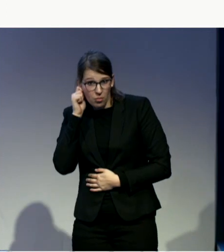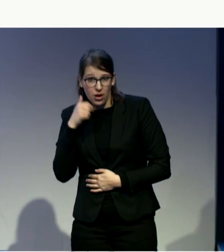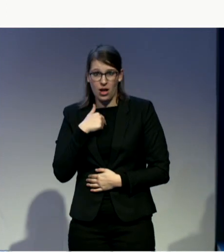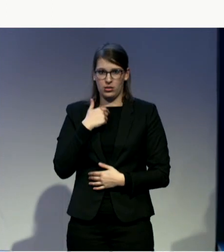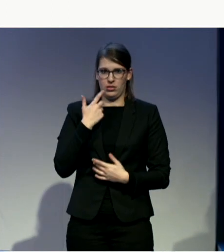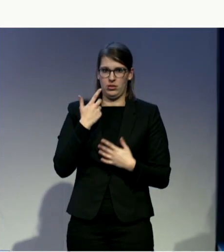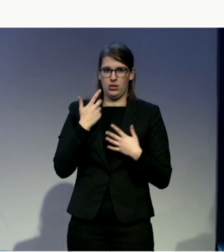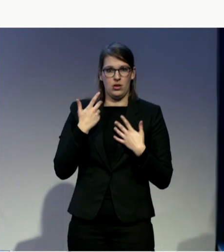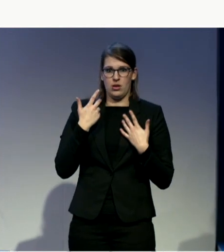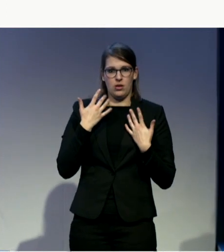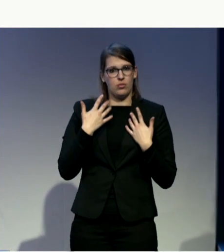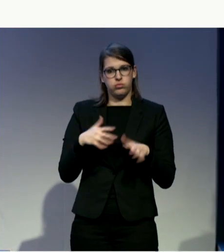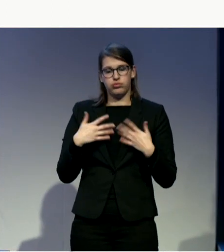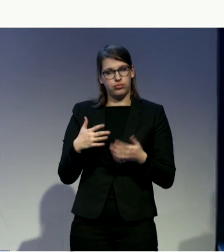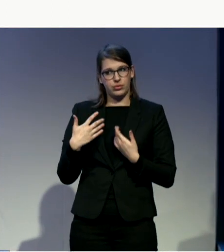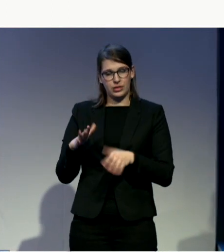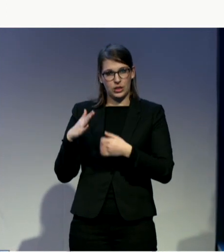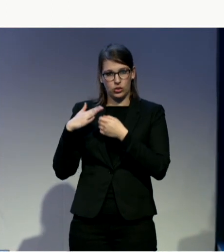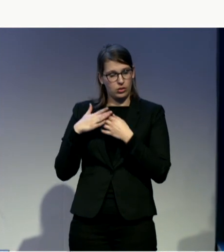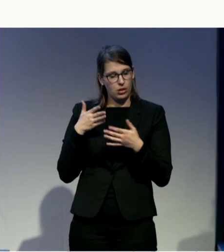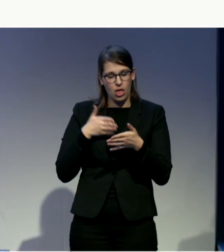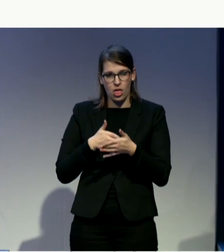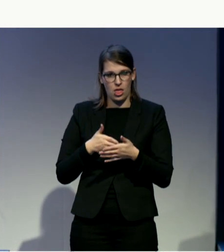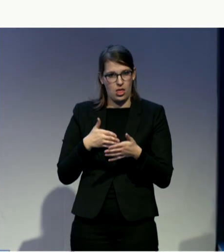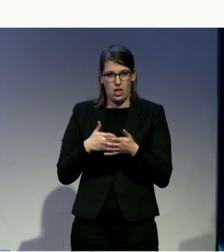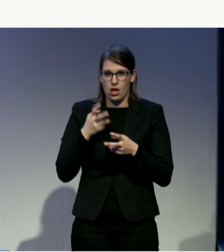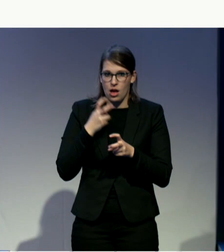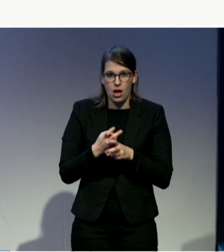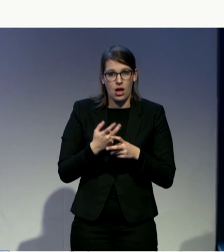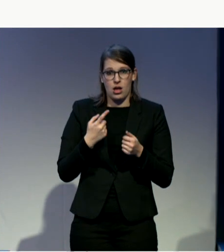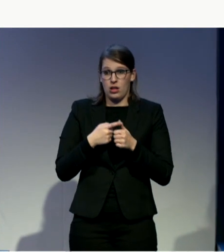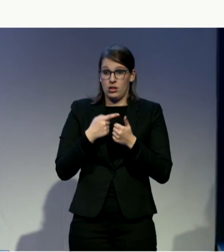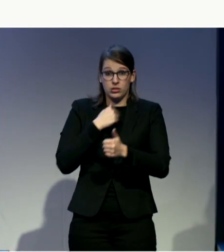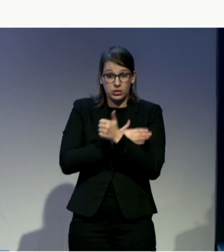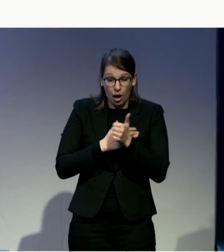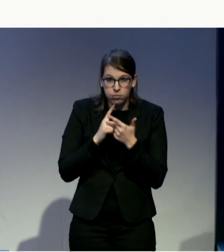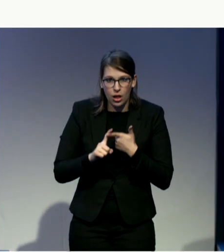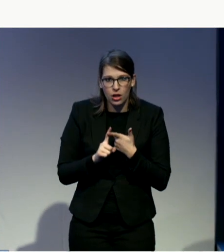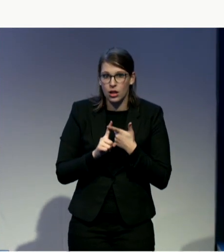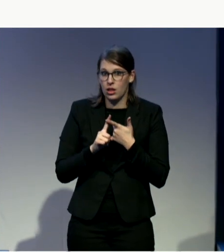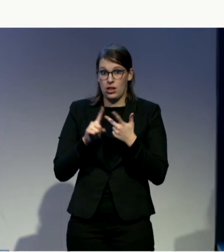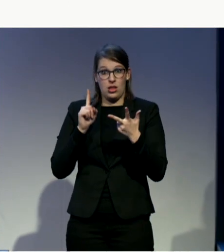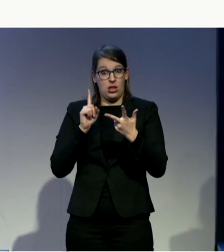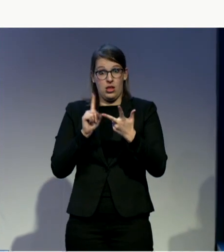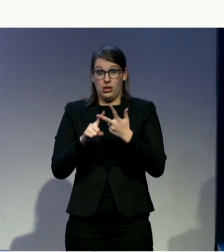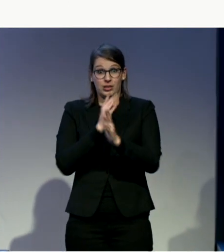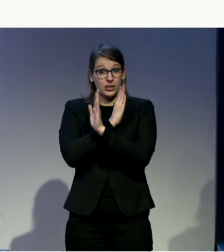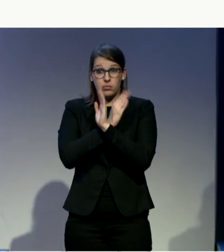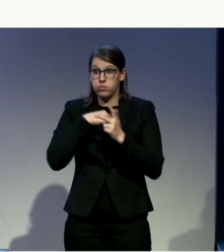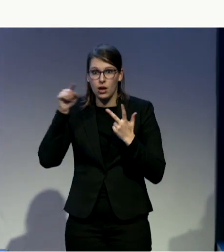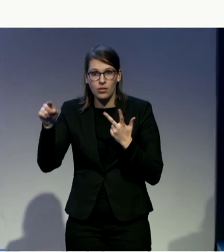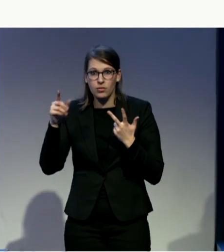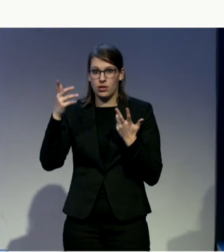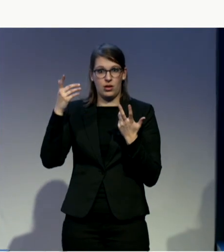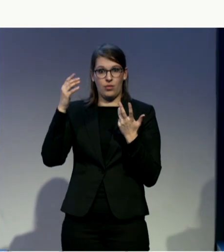know as just a woman with a disability, and a woman from Zambia where the film industry doesn't exist, it's very difficult. So it's quite a